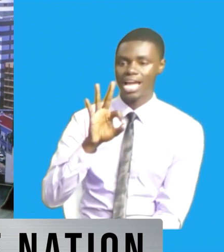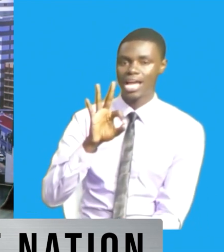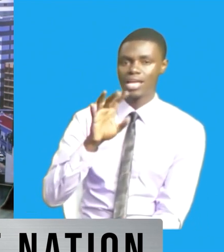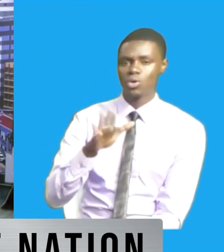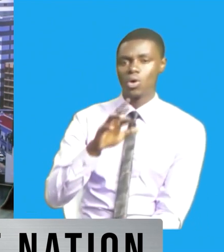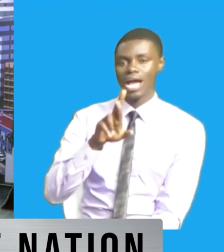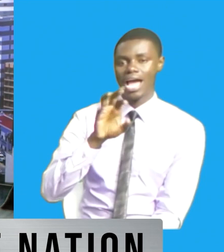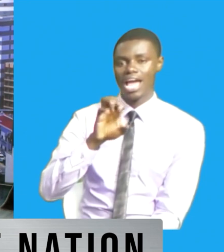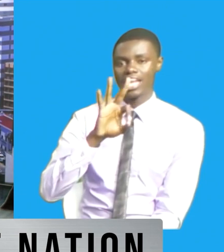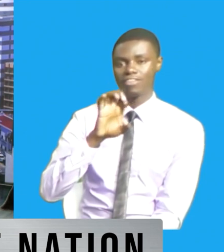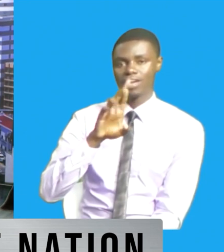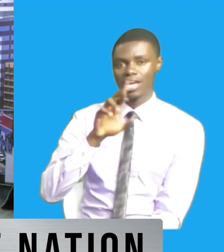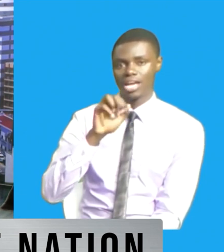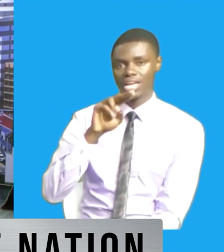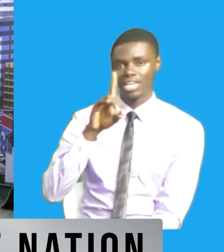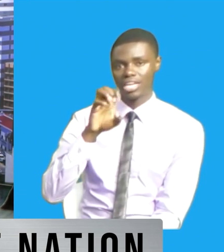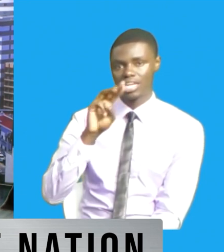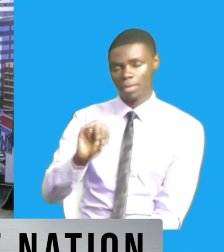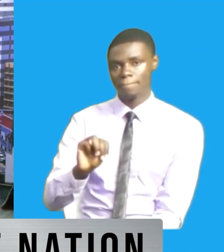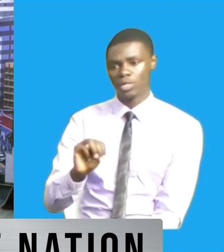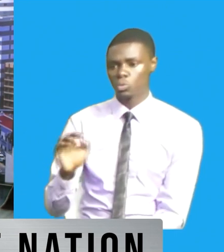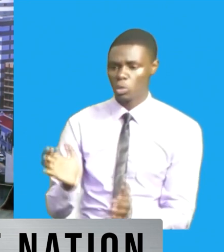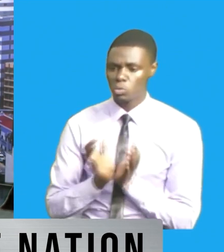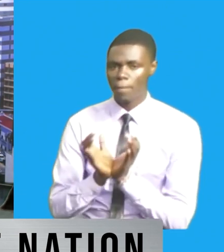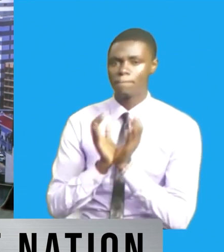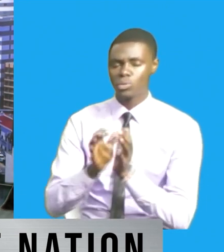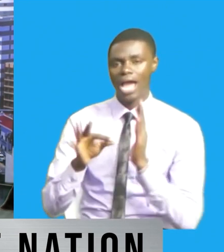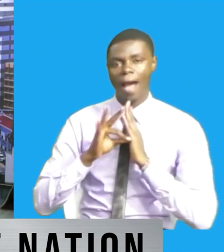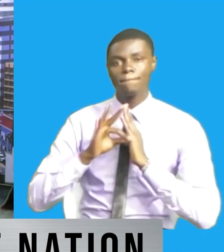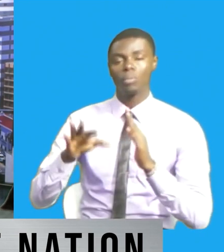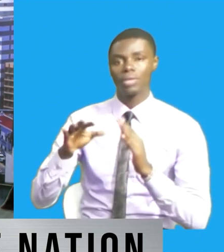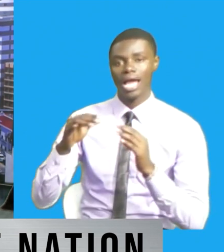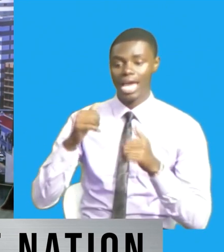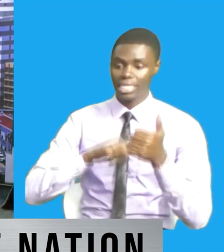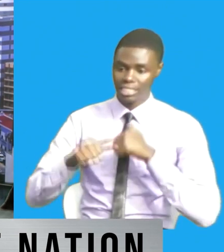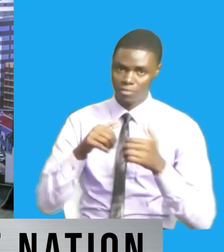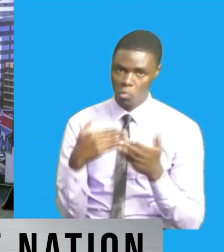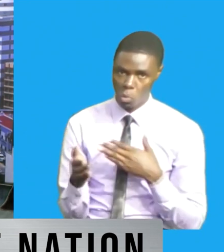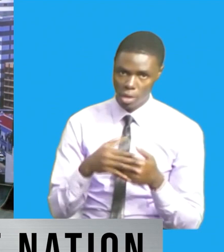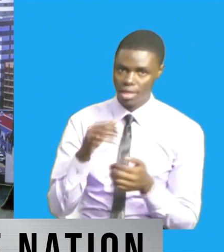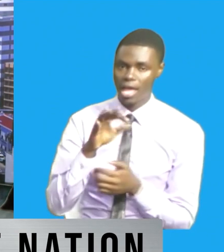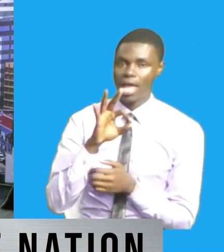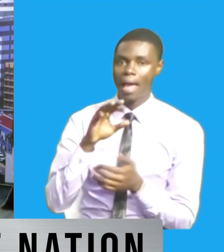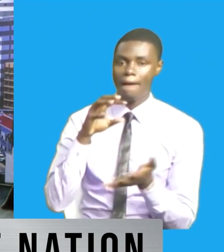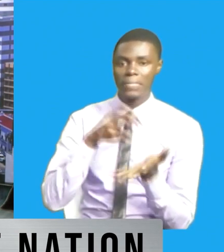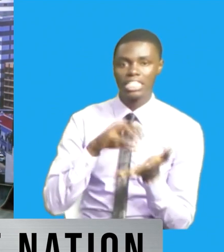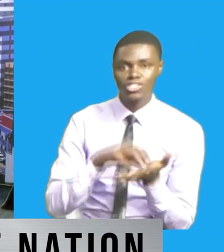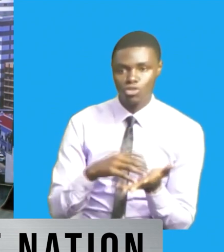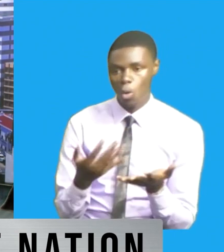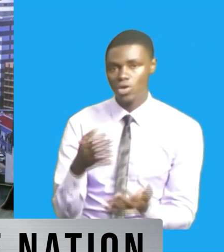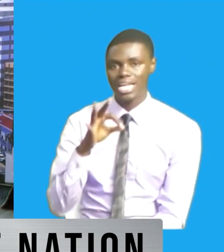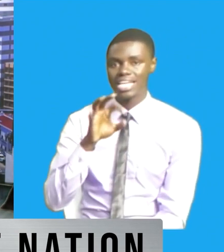zingine, tuangalie. We were pushing a popular initiative, Jona, and a popular initiative can be a referendum, can be petitions, can be all this